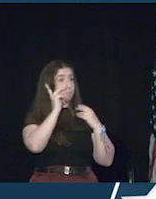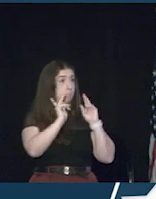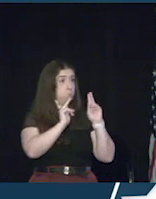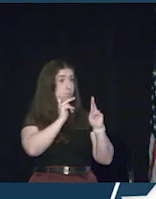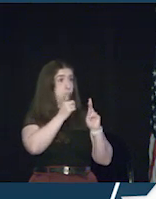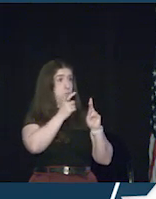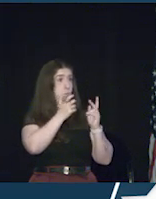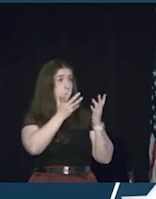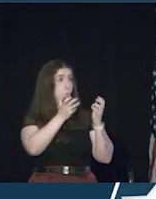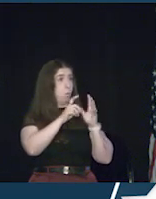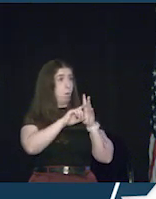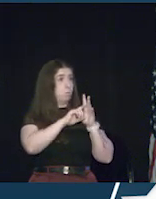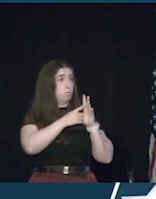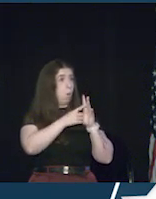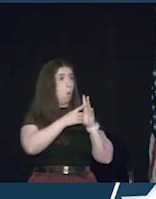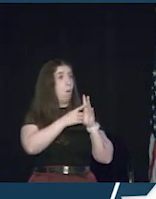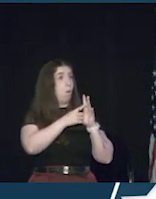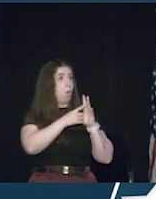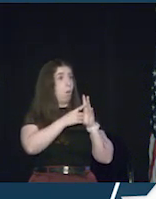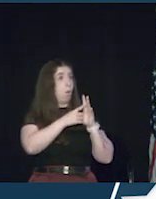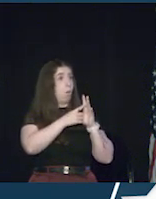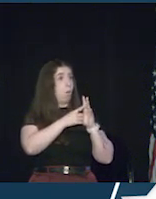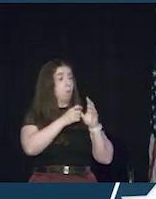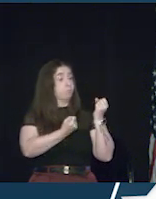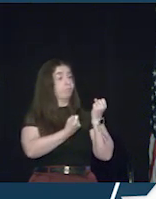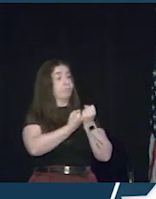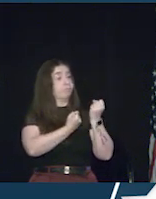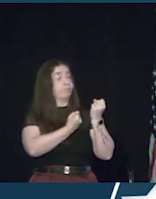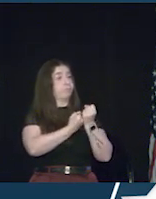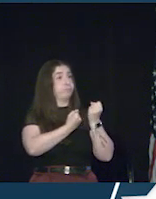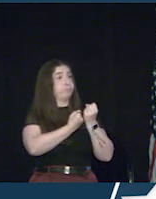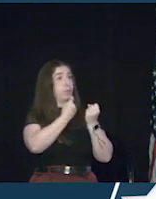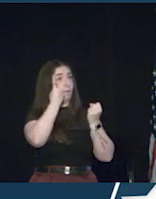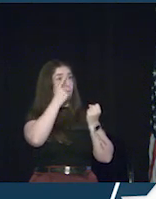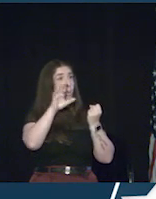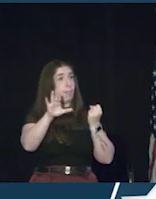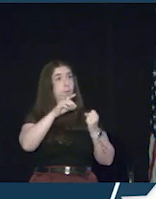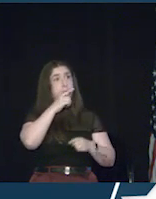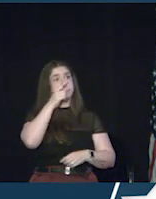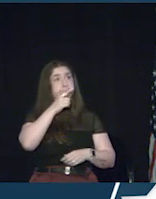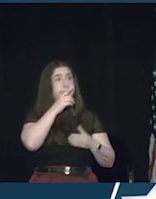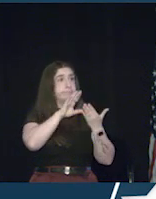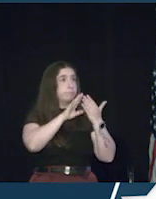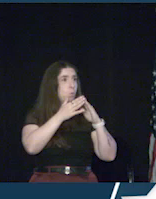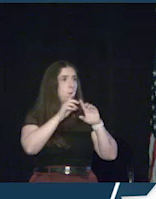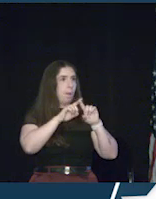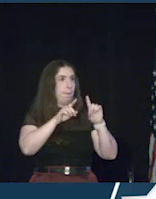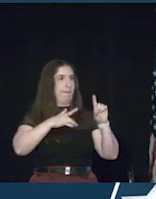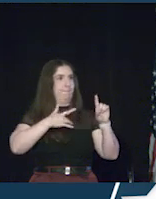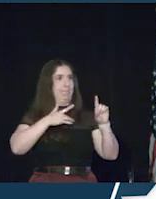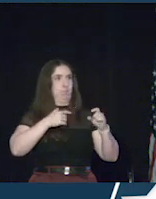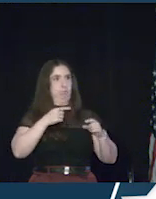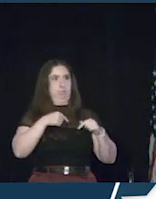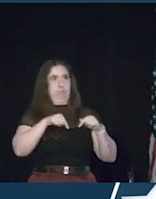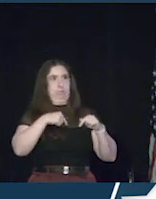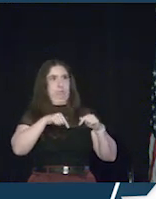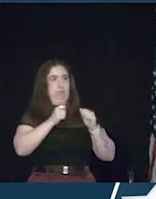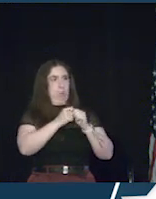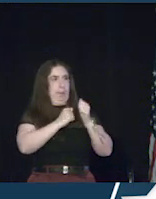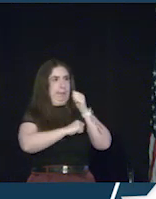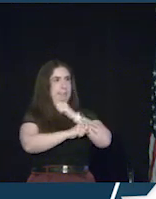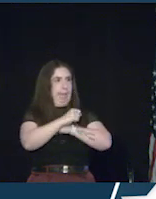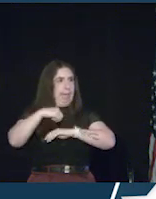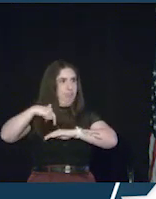like to start being a public advocate, but they have stage fright?